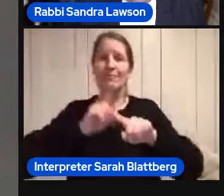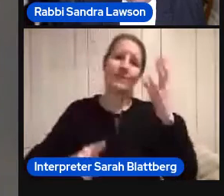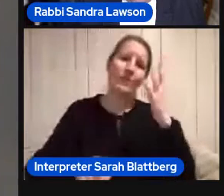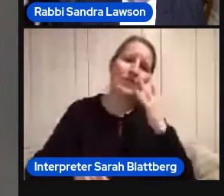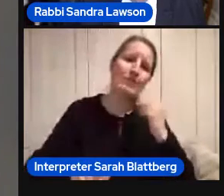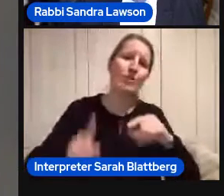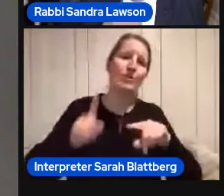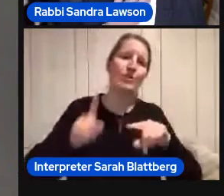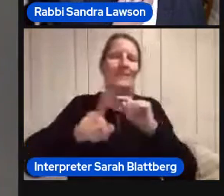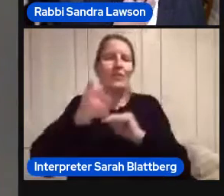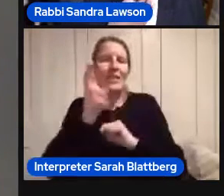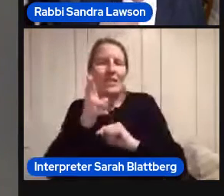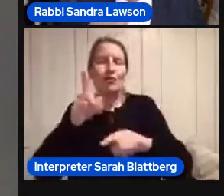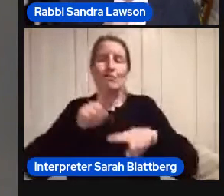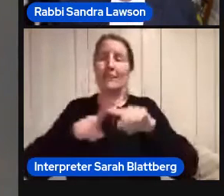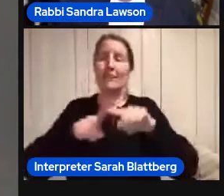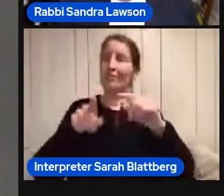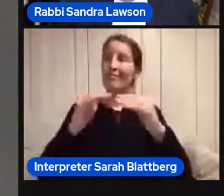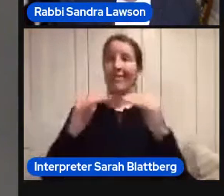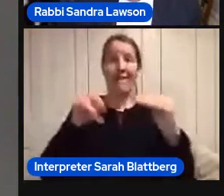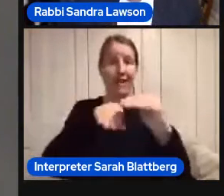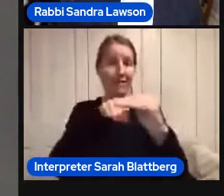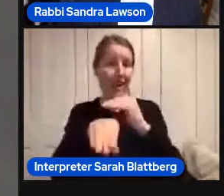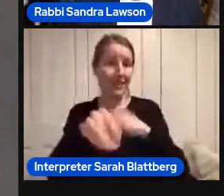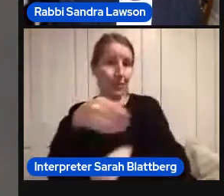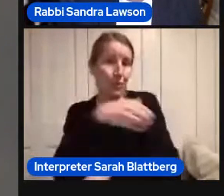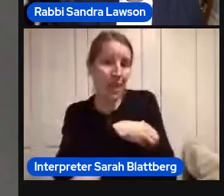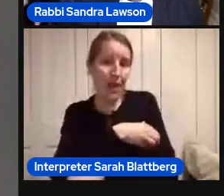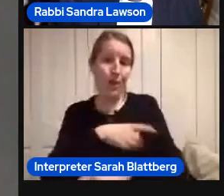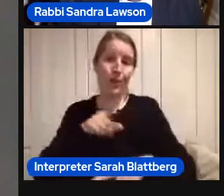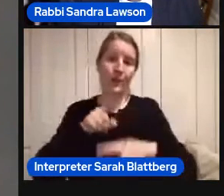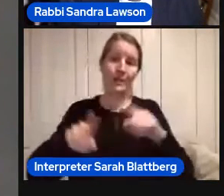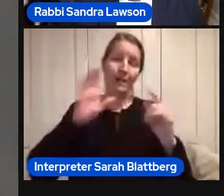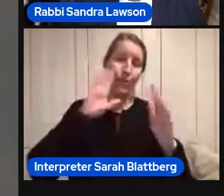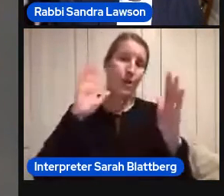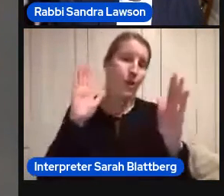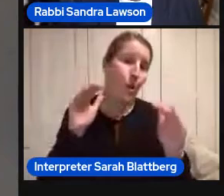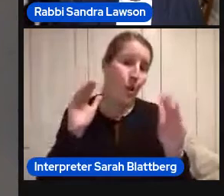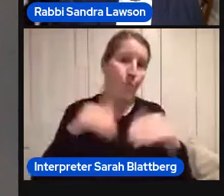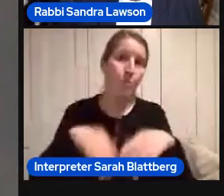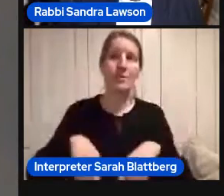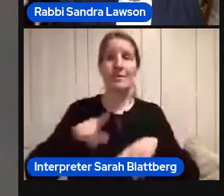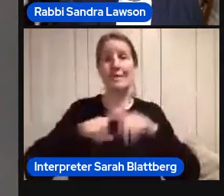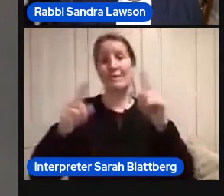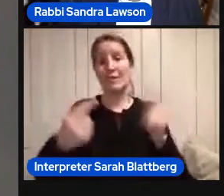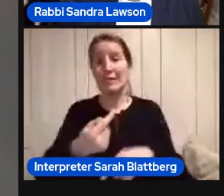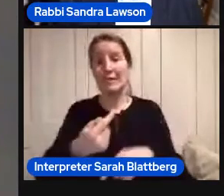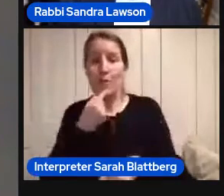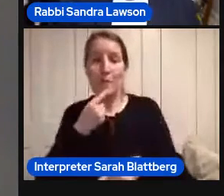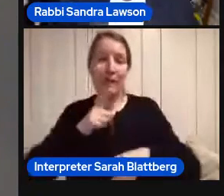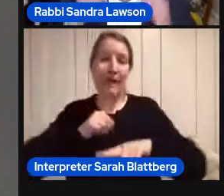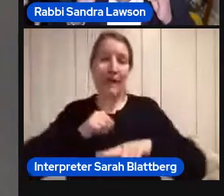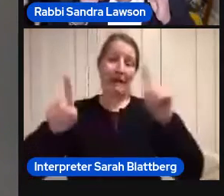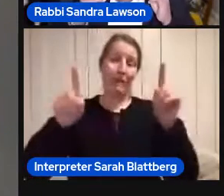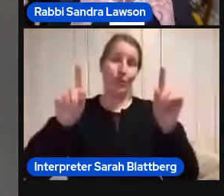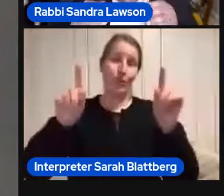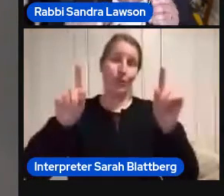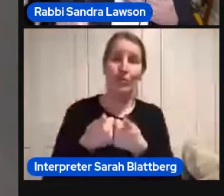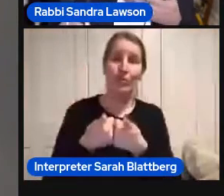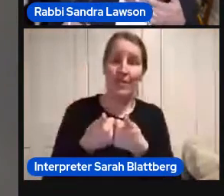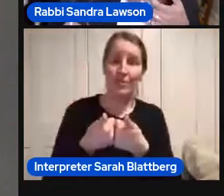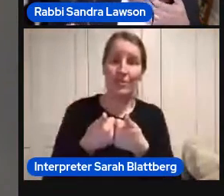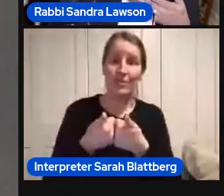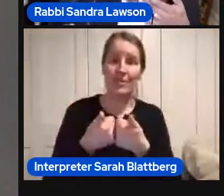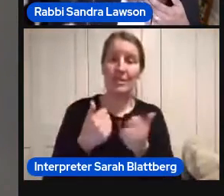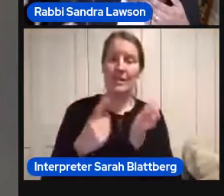experiences, access to power. We gather with different hopes, different disappointments, and different challenges. Some of us are focused on how we can use